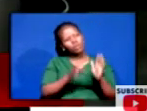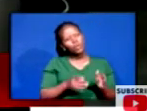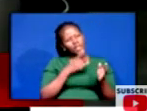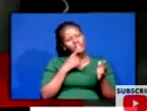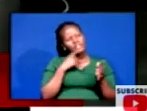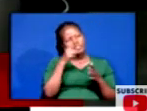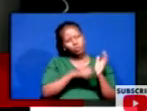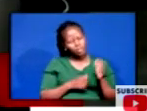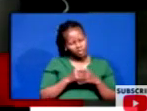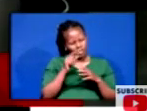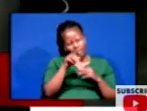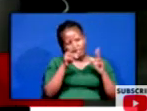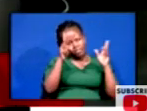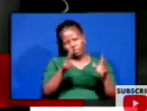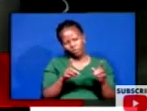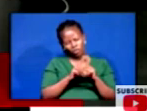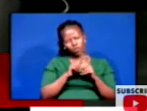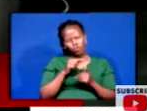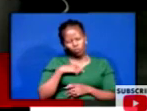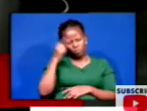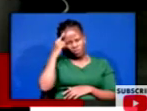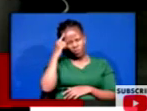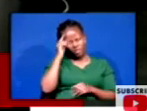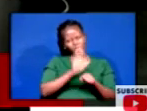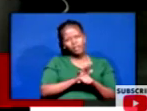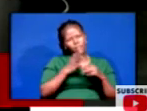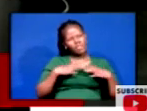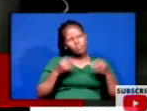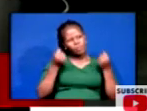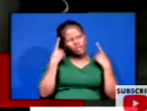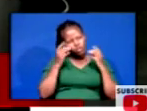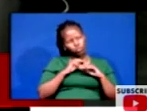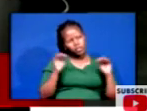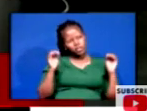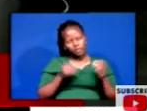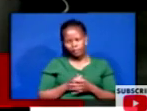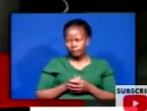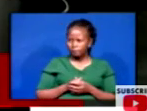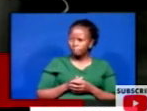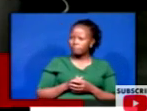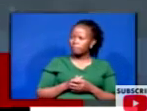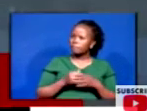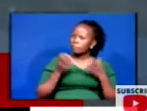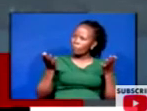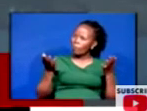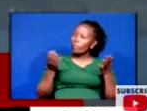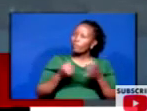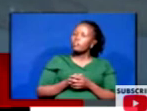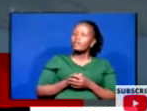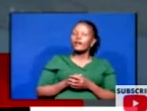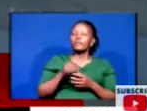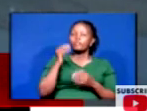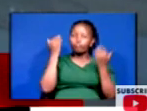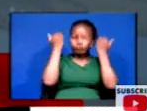matter. Yes. And I got a feeling that a lot of people didn't understand where he was coming from. Basically, what he was saying, that all along the